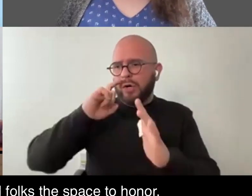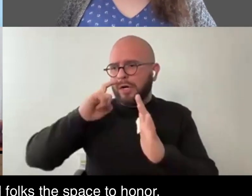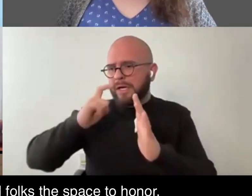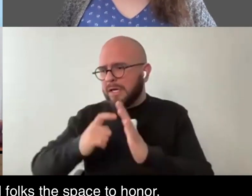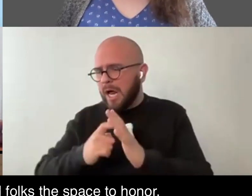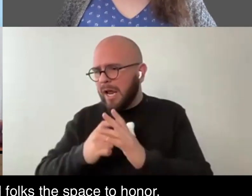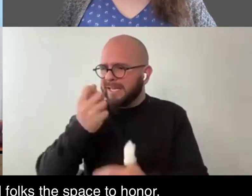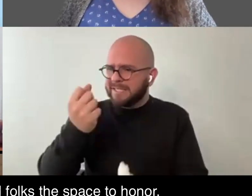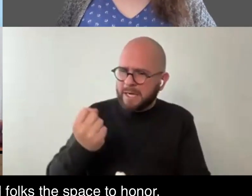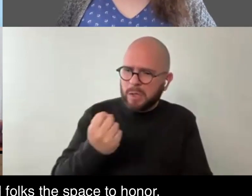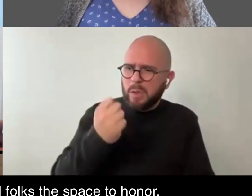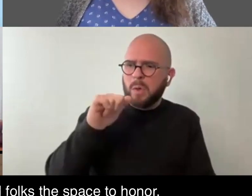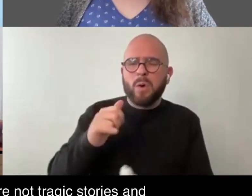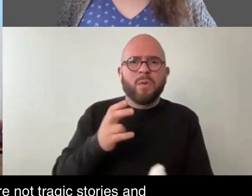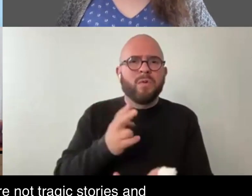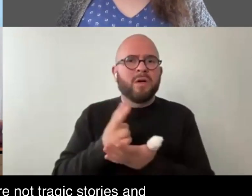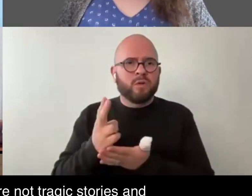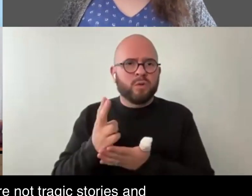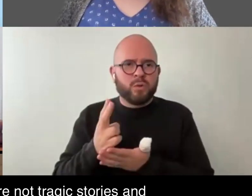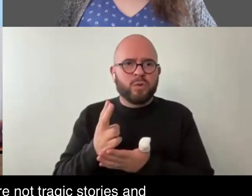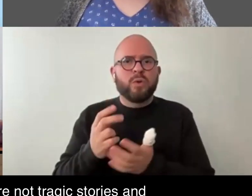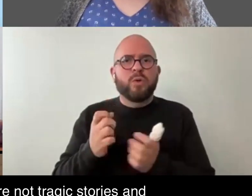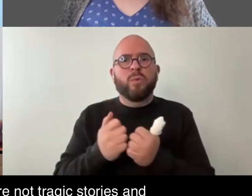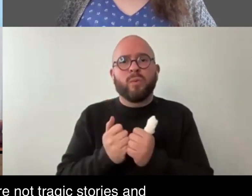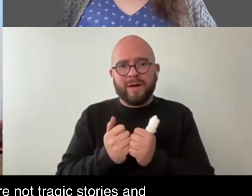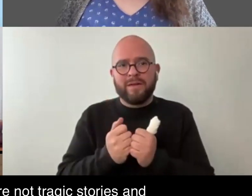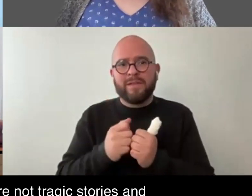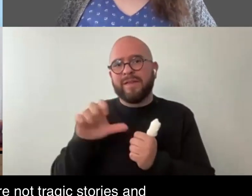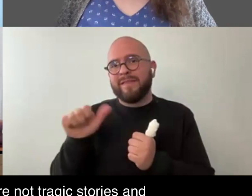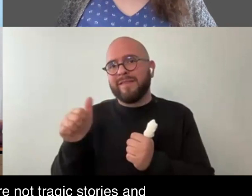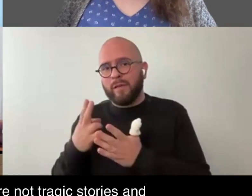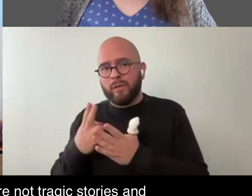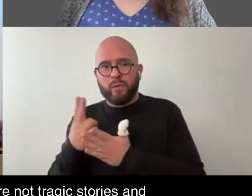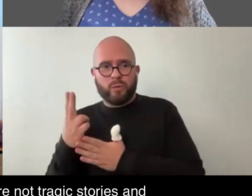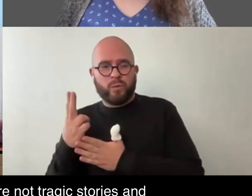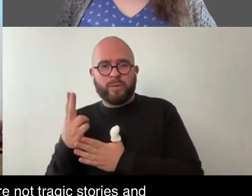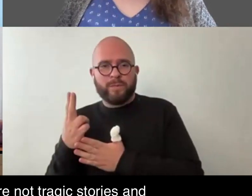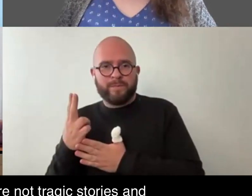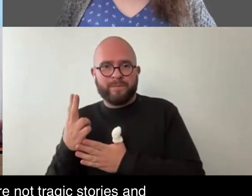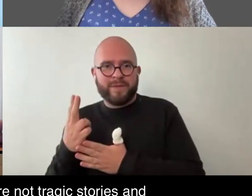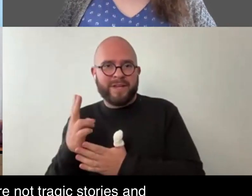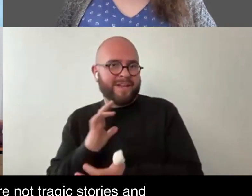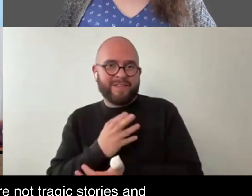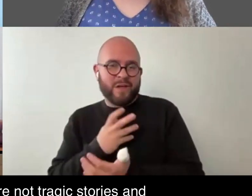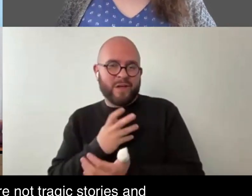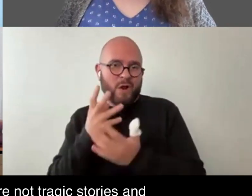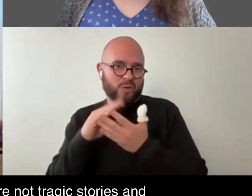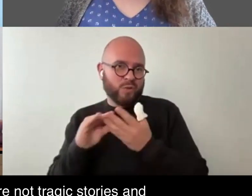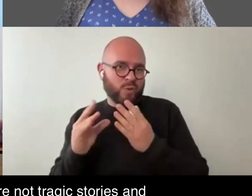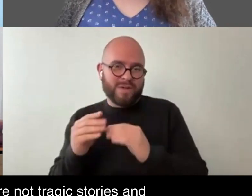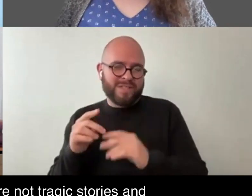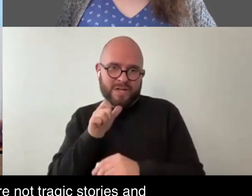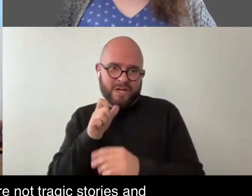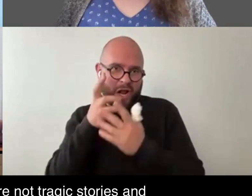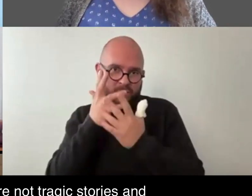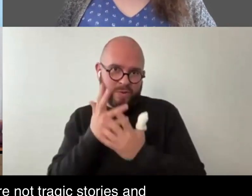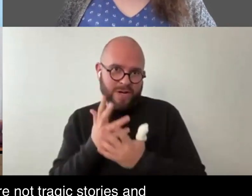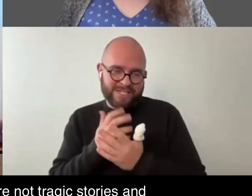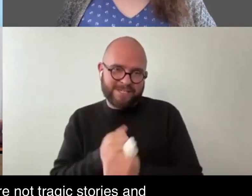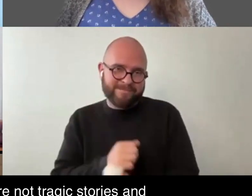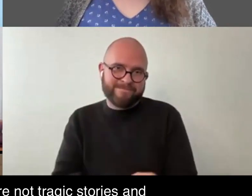truth alongside the truth that our stories are not tragic stories, and we are